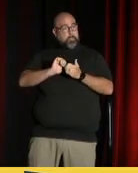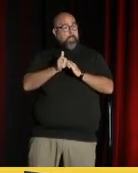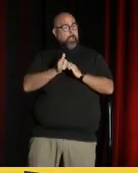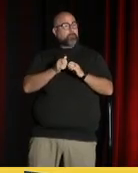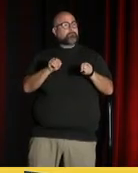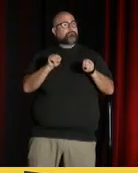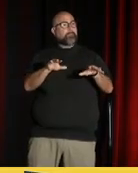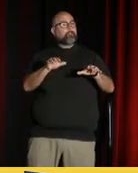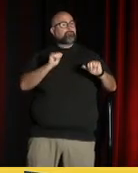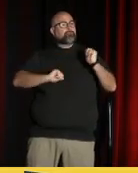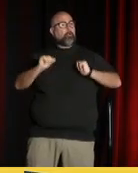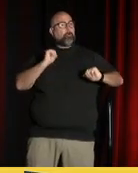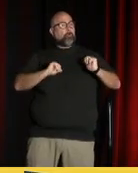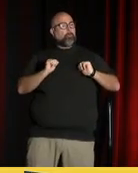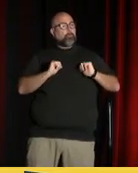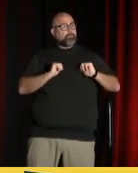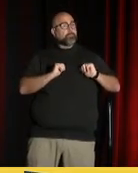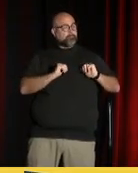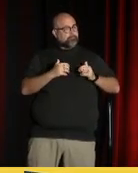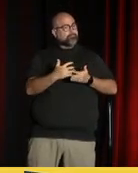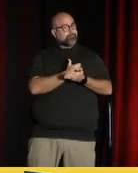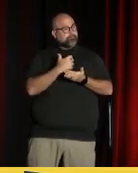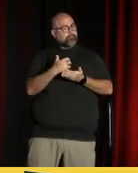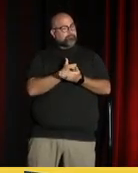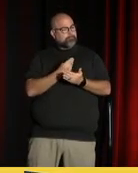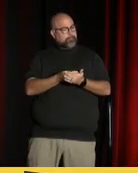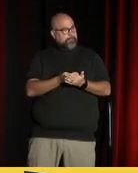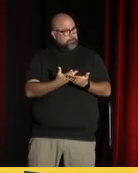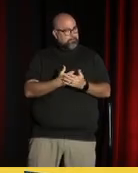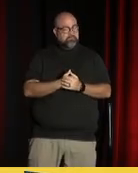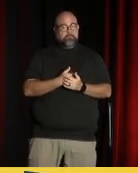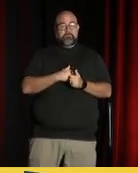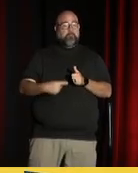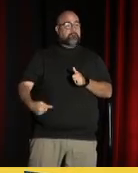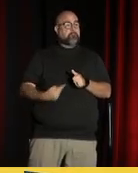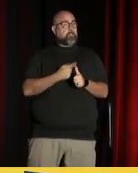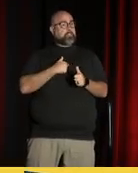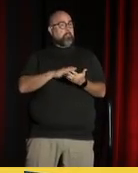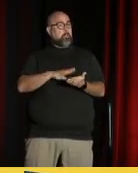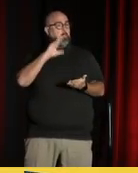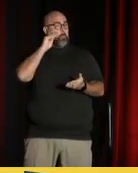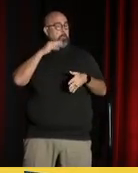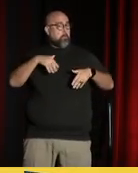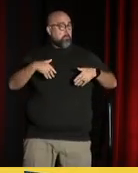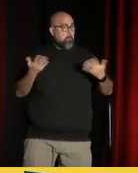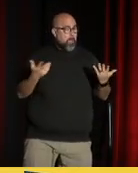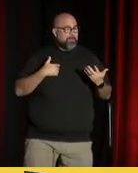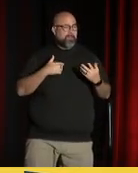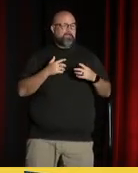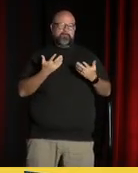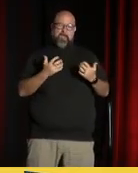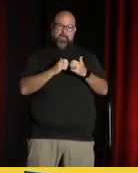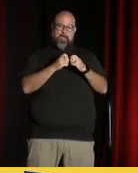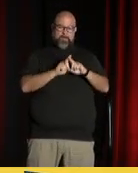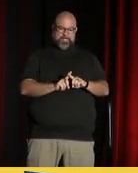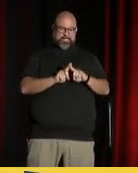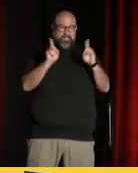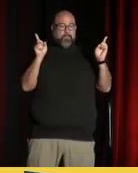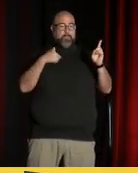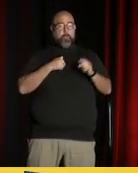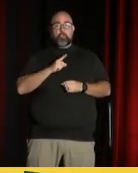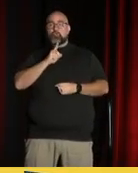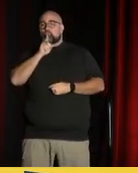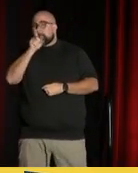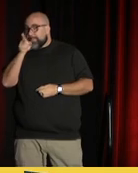magic shows. I know. And one of the first things I had to learn was the difference between what's